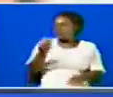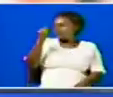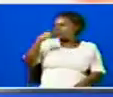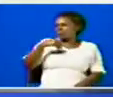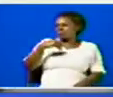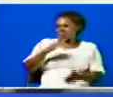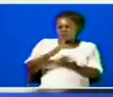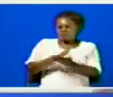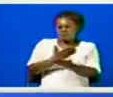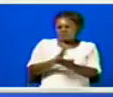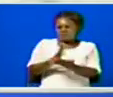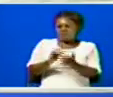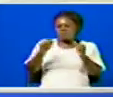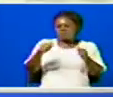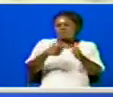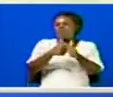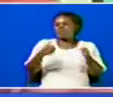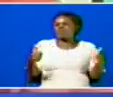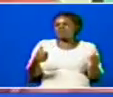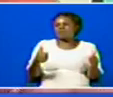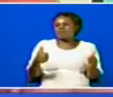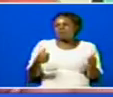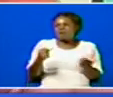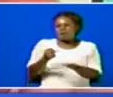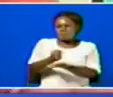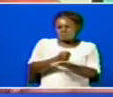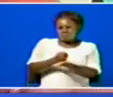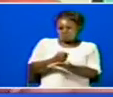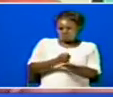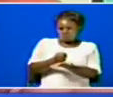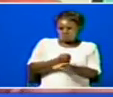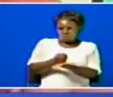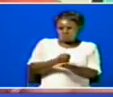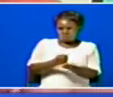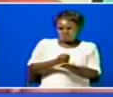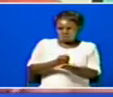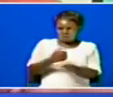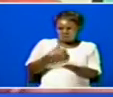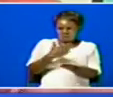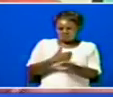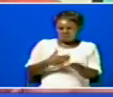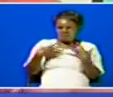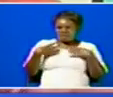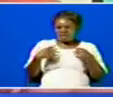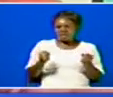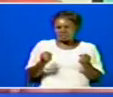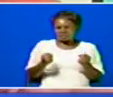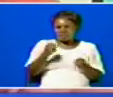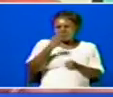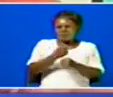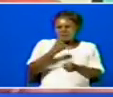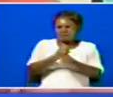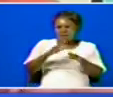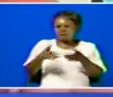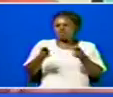the poisonous cassava can be prevented. Those who ingest the poison, in fact, there are some health workers who are trained on